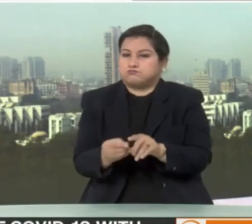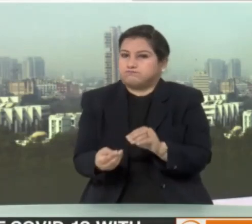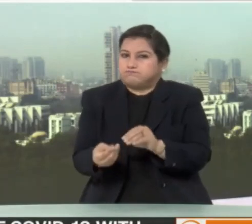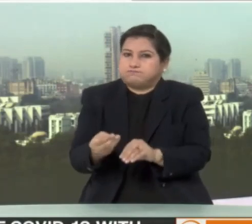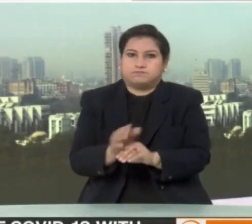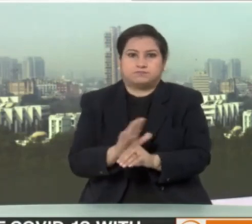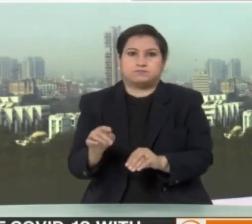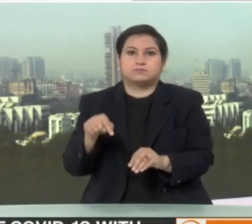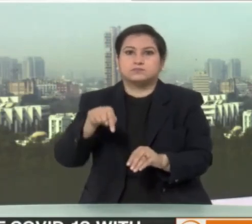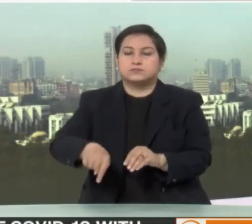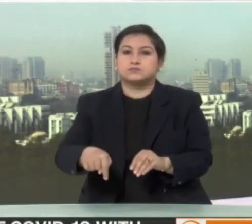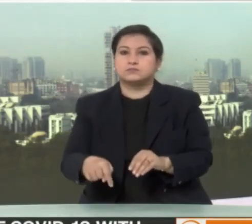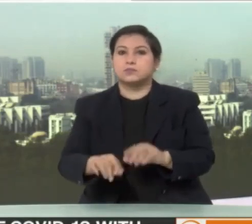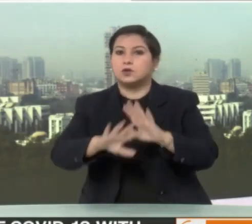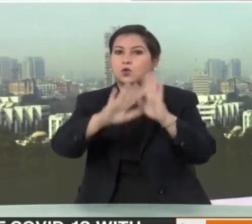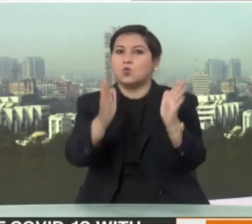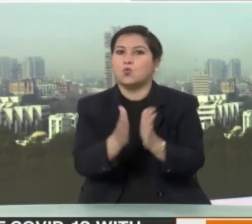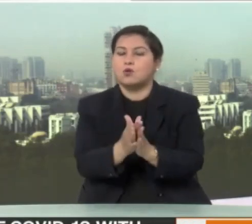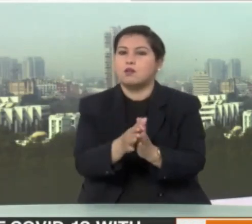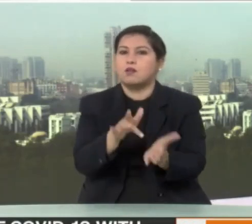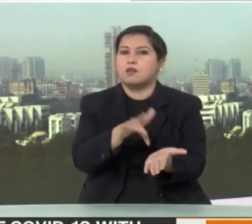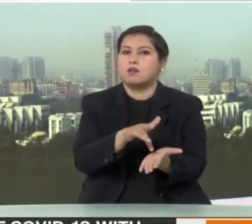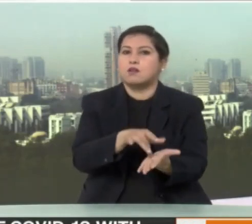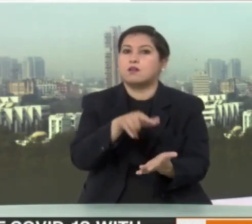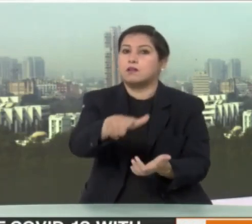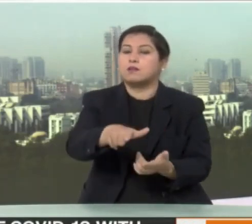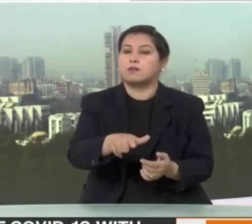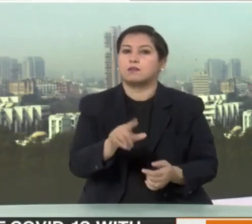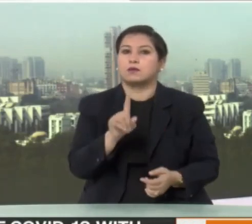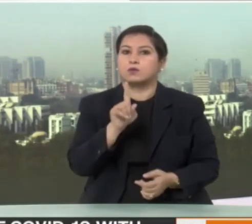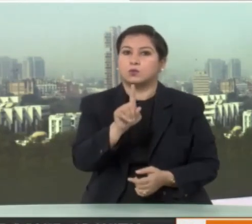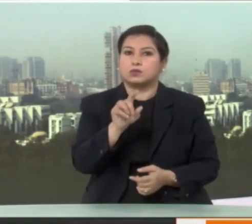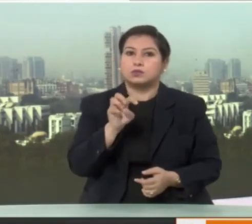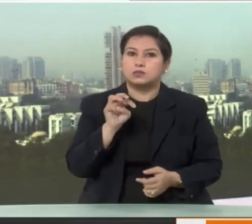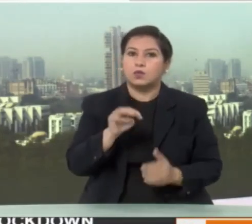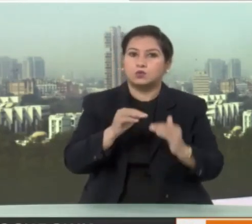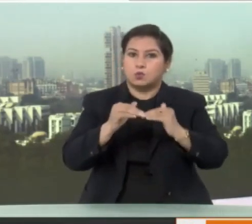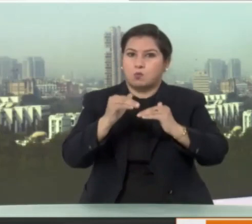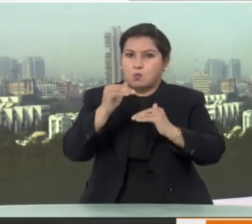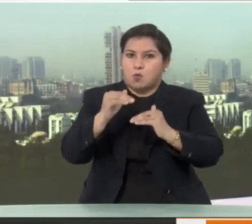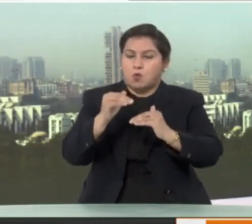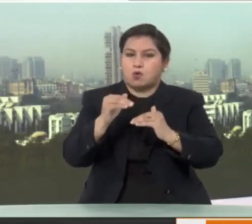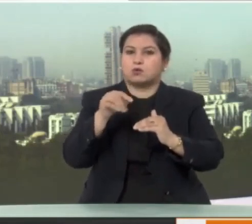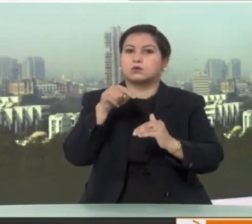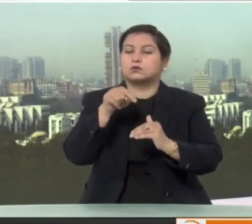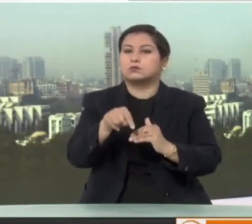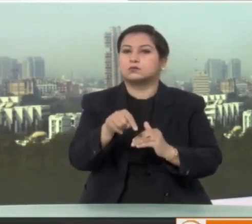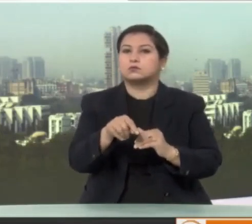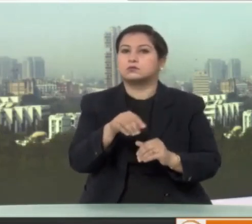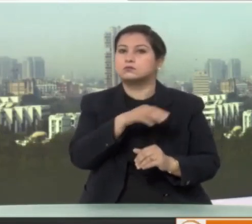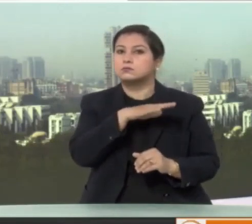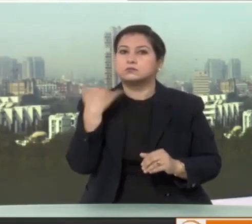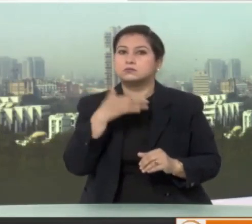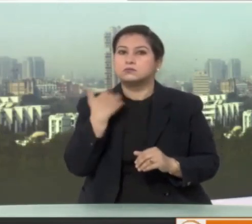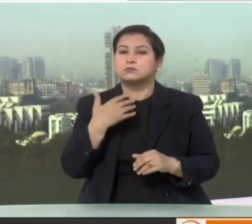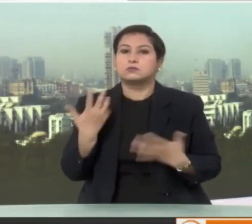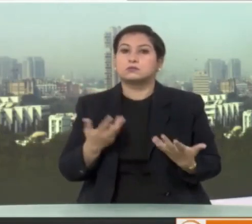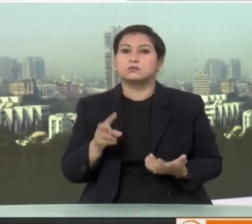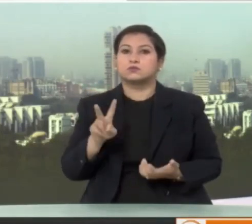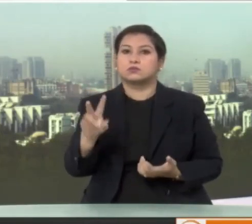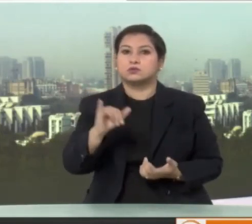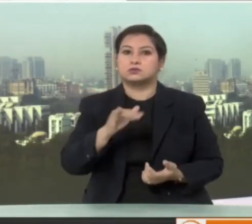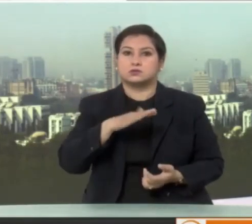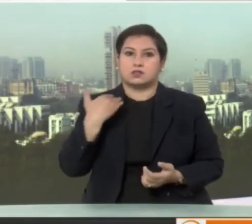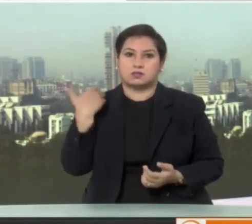of cases. The total tally of cases in Lebanon has exceeded 1,000, while over 26 deaths have